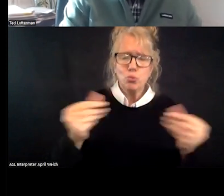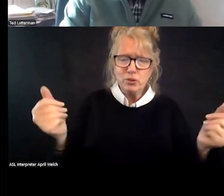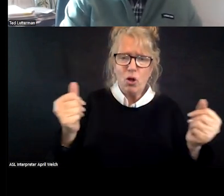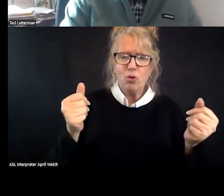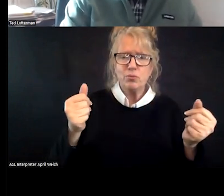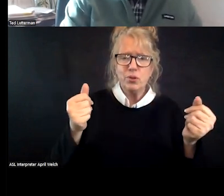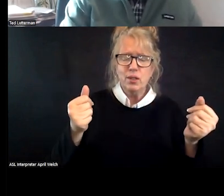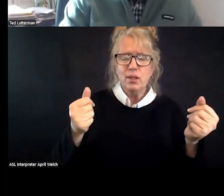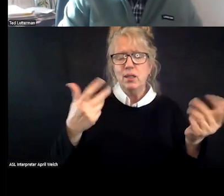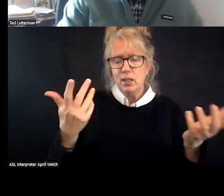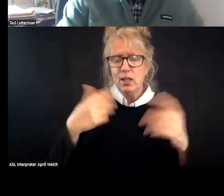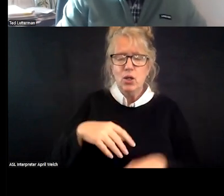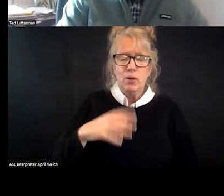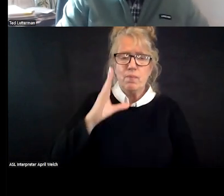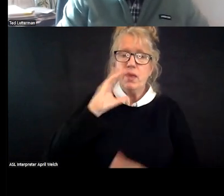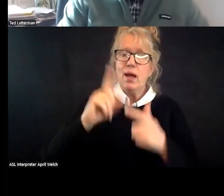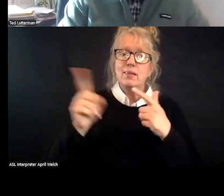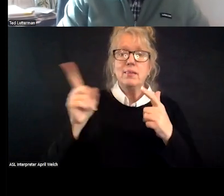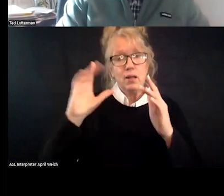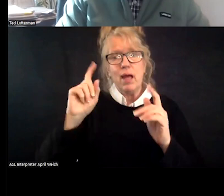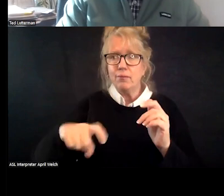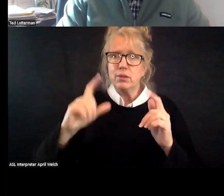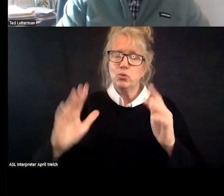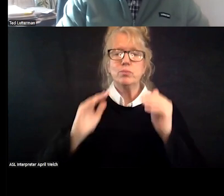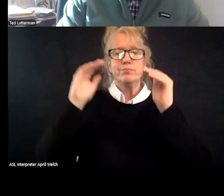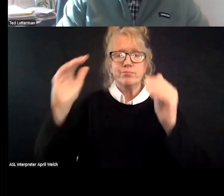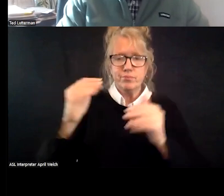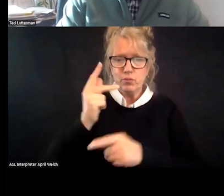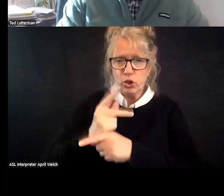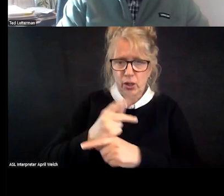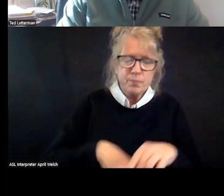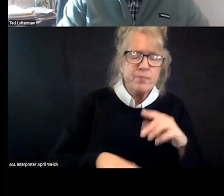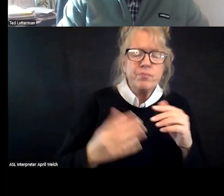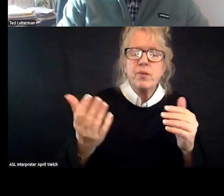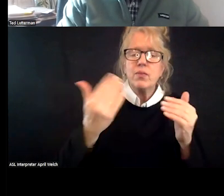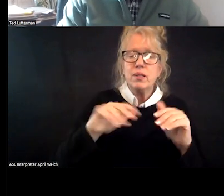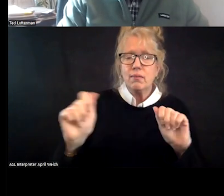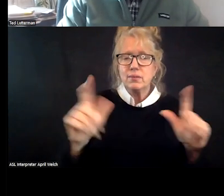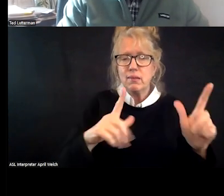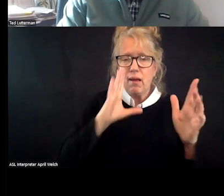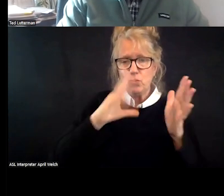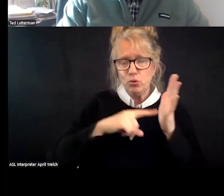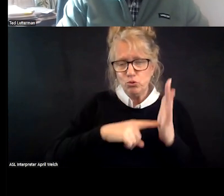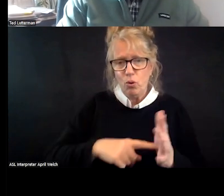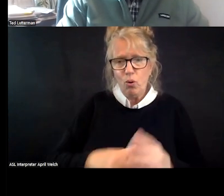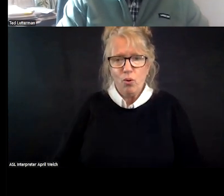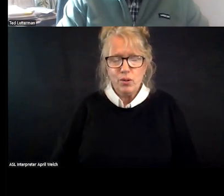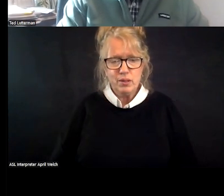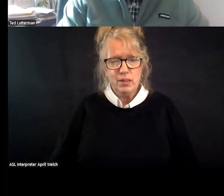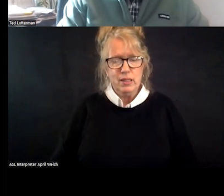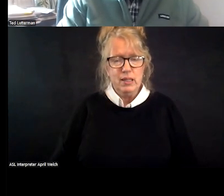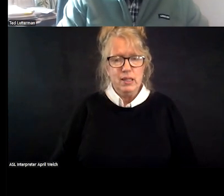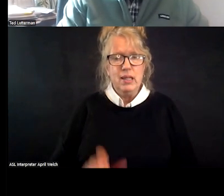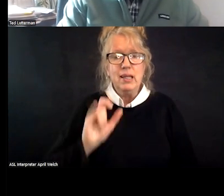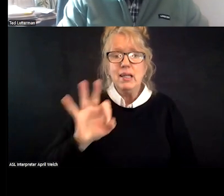step up to a higher level of care. And finally, if we go to the next slide, looking at when somebody does go to